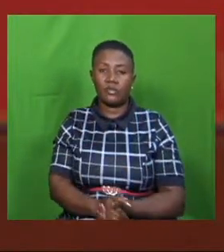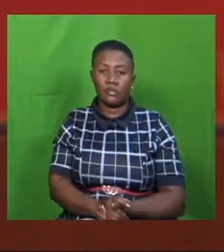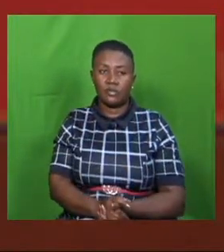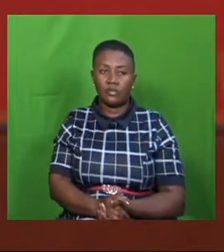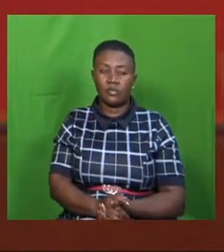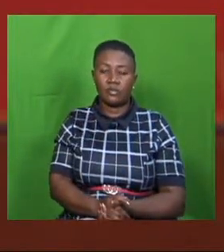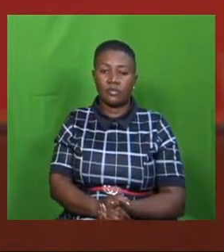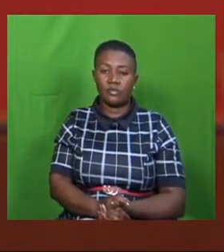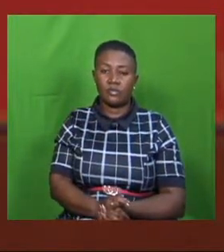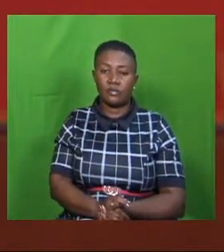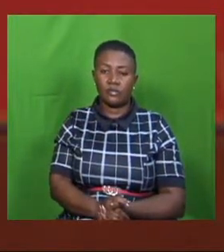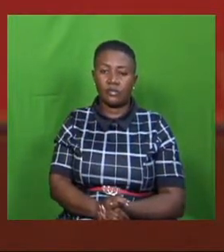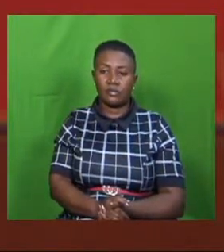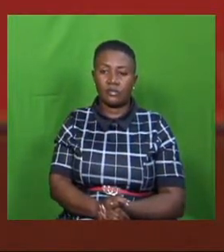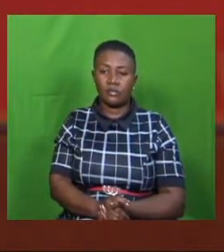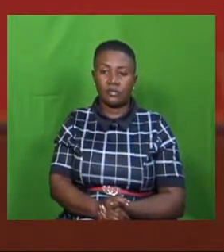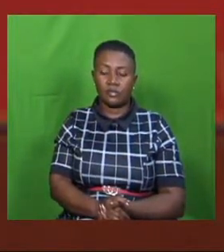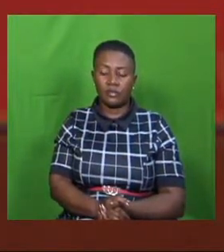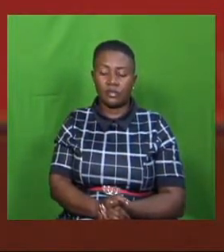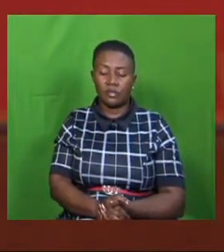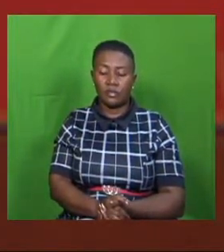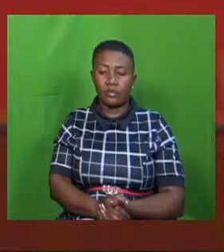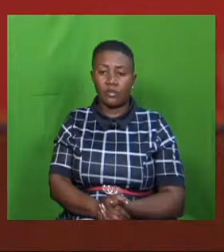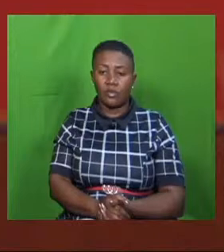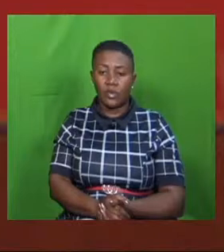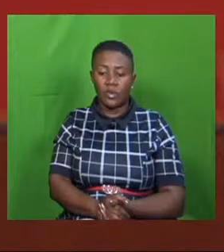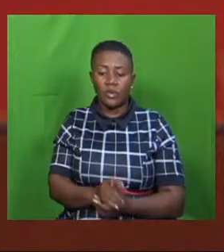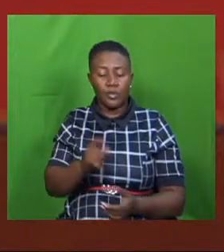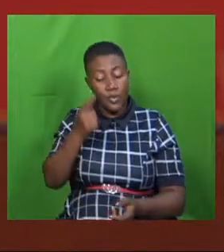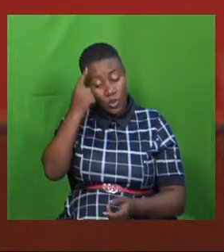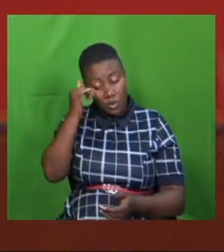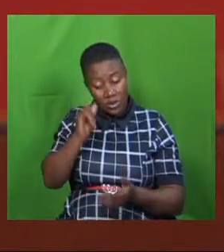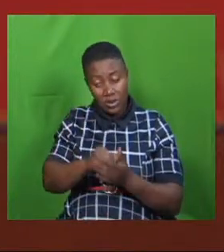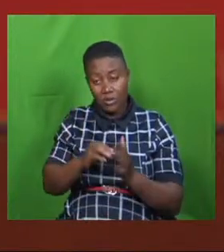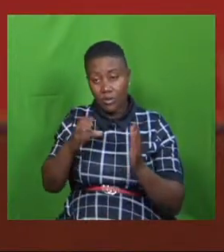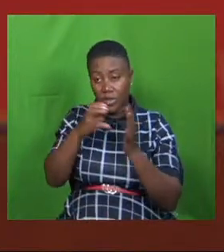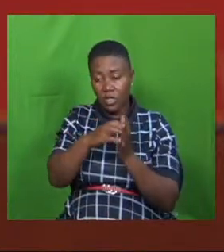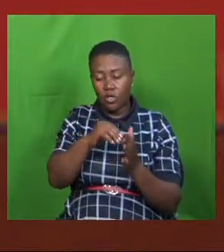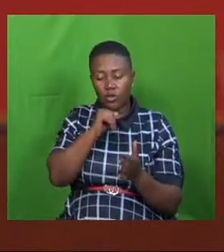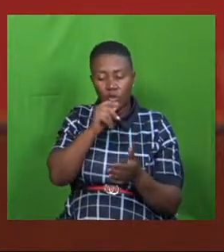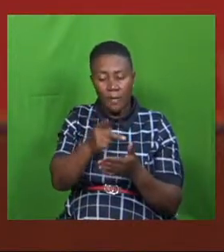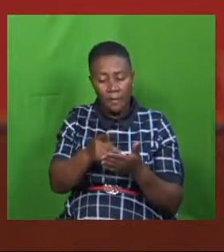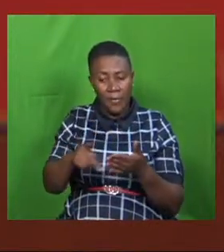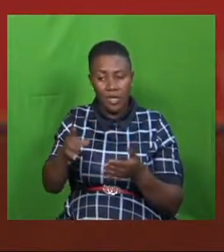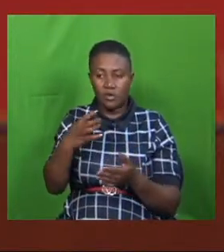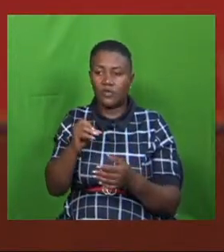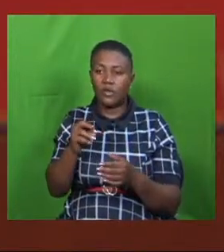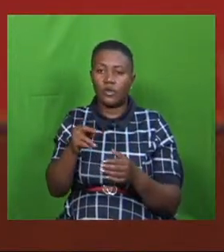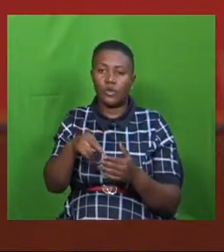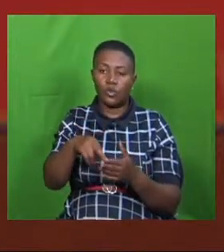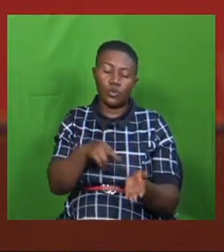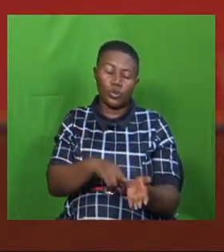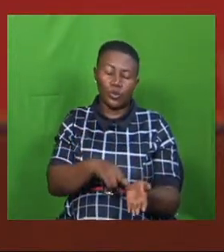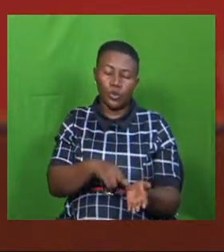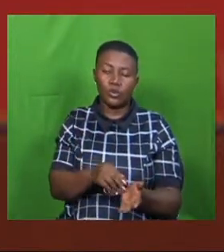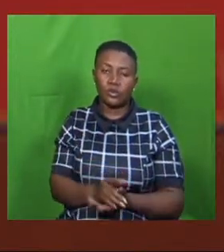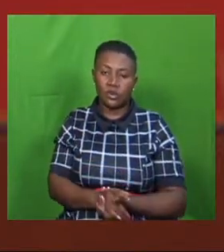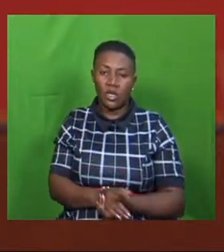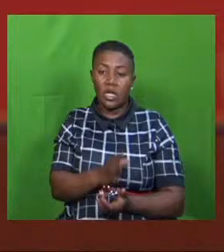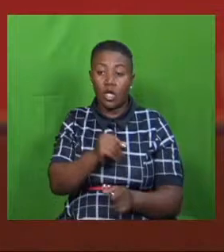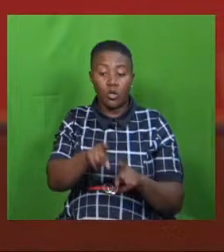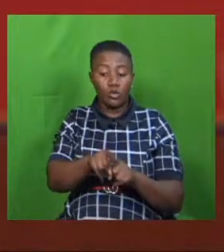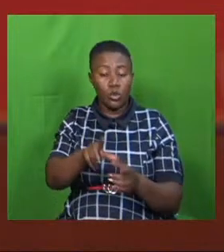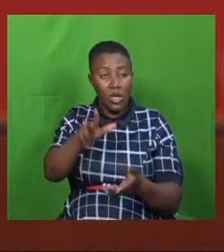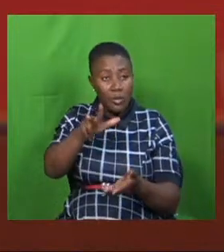as not part of the report, for us to just adopt the report and approve the